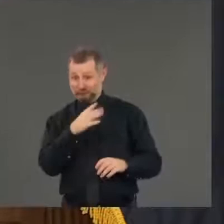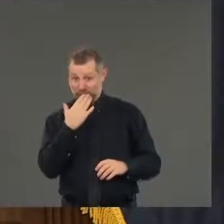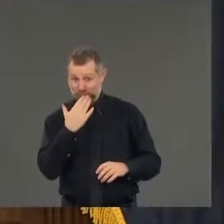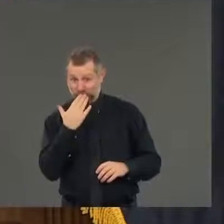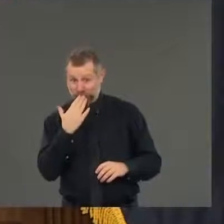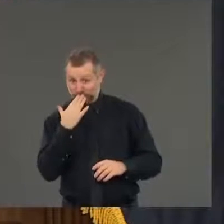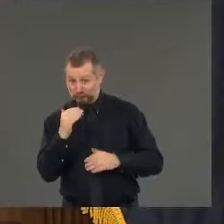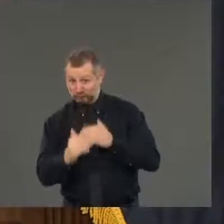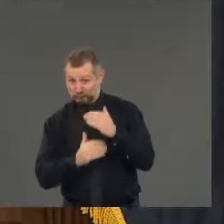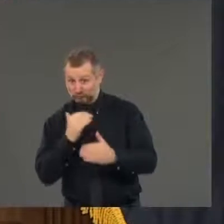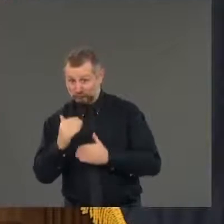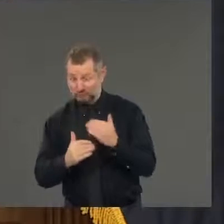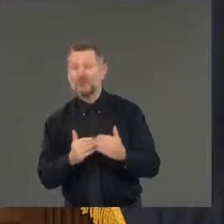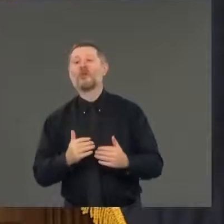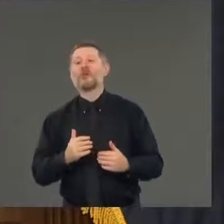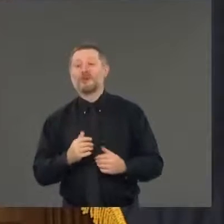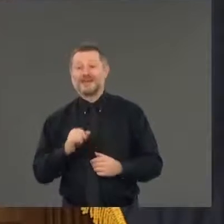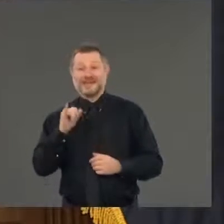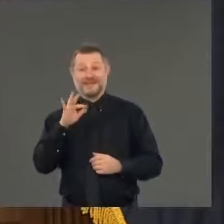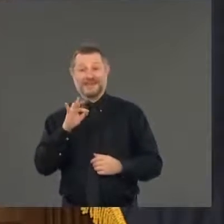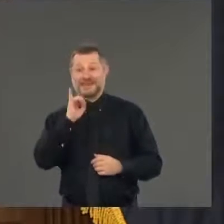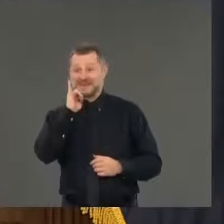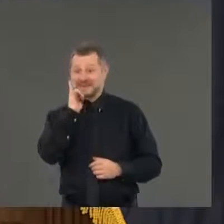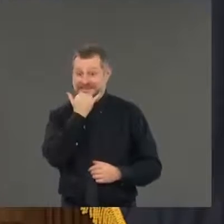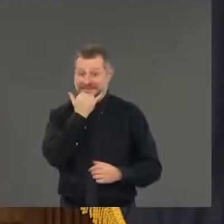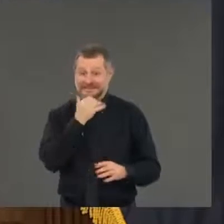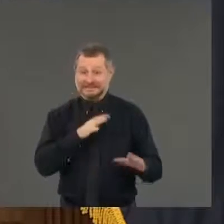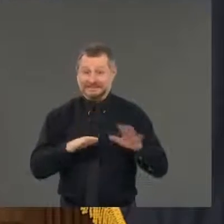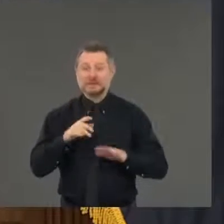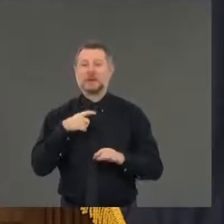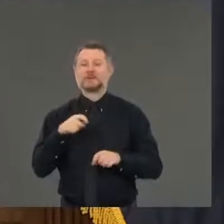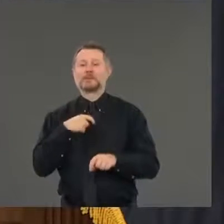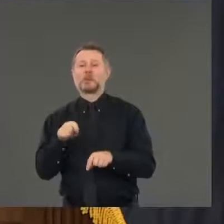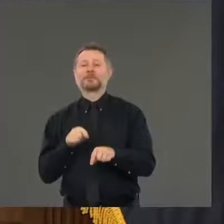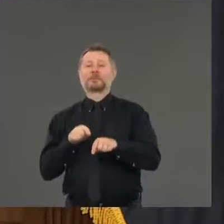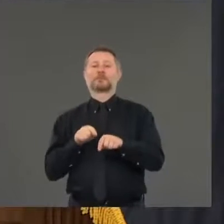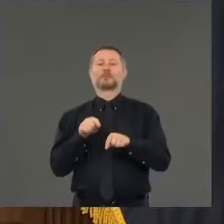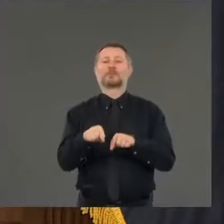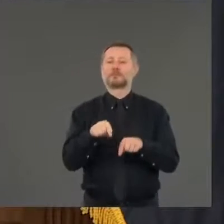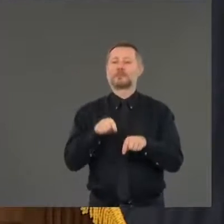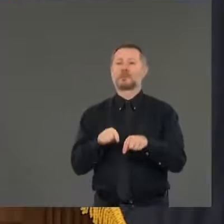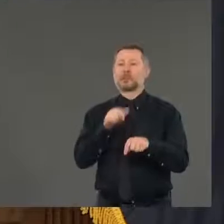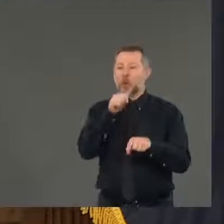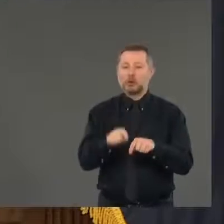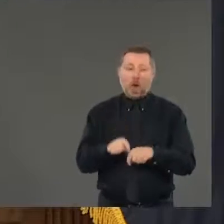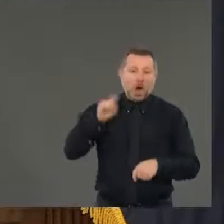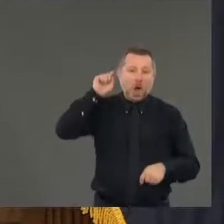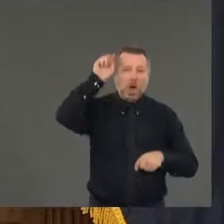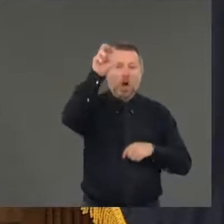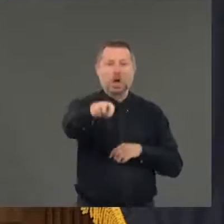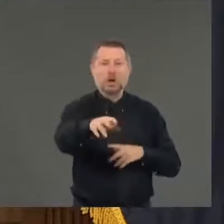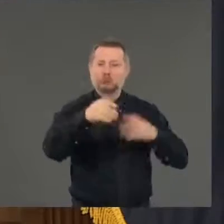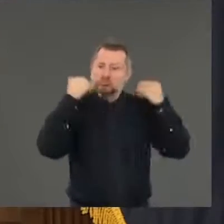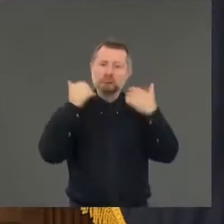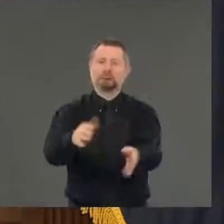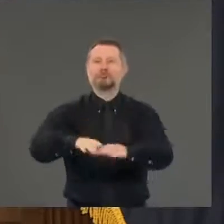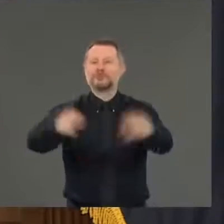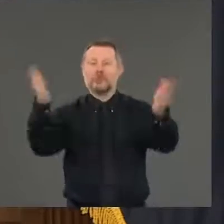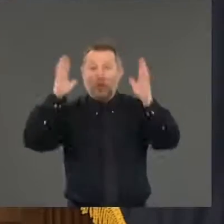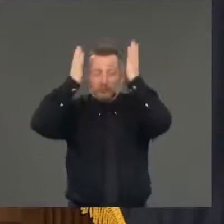you're wrong, you're not going to increase the transmission rate in a way you can't fix.